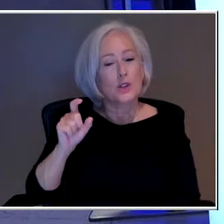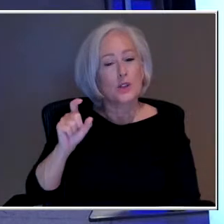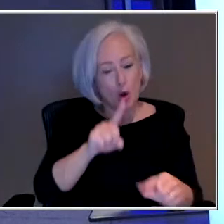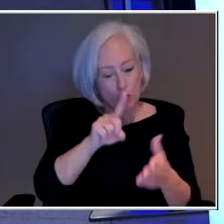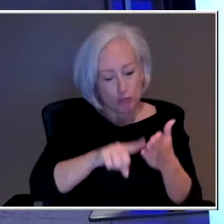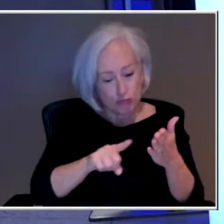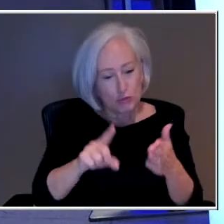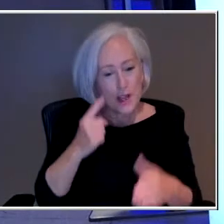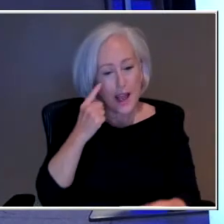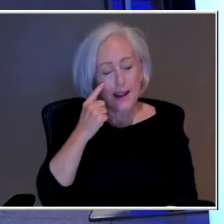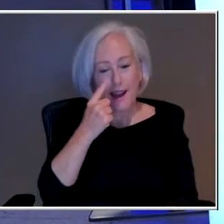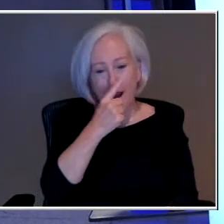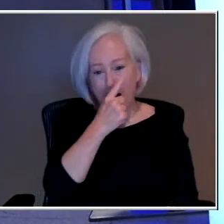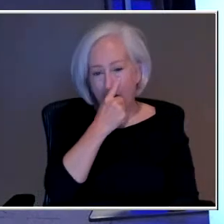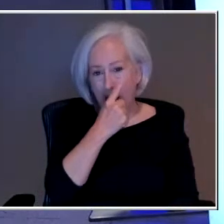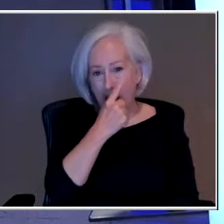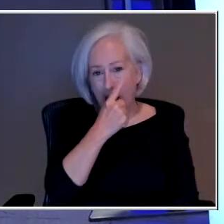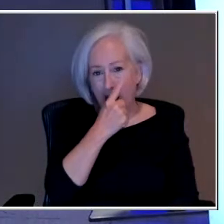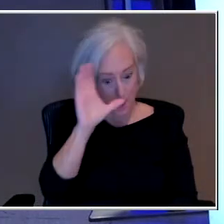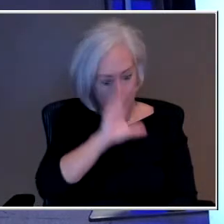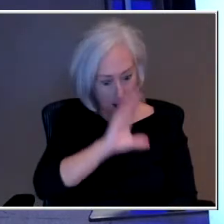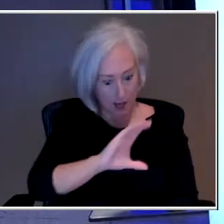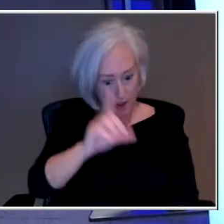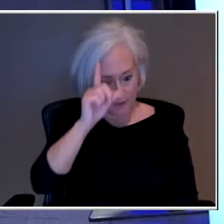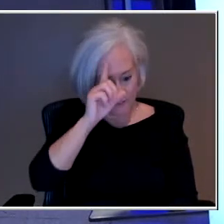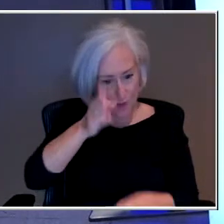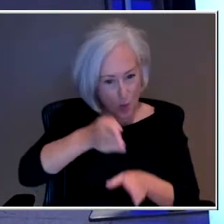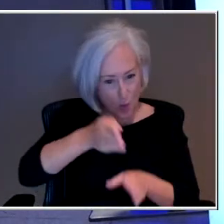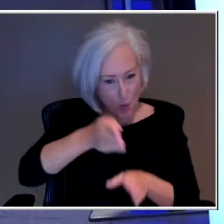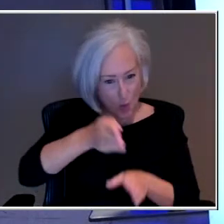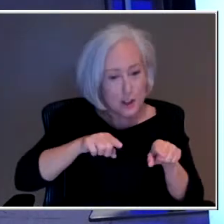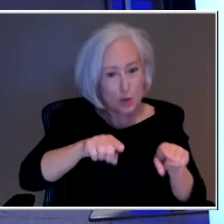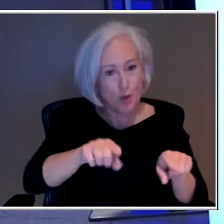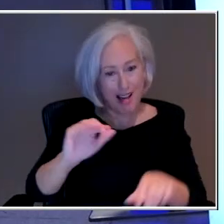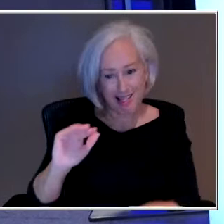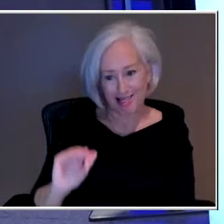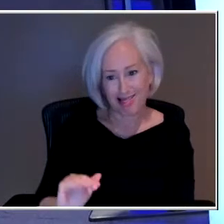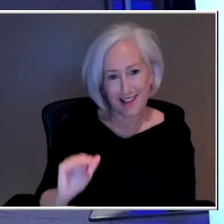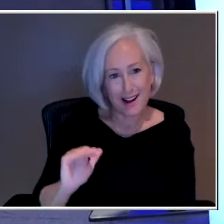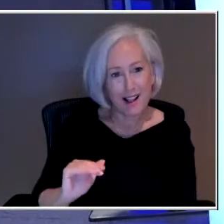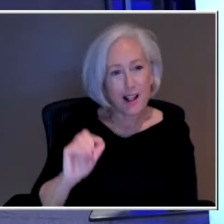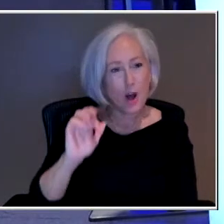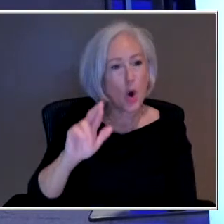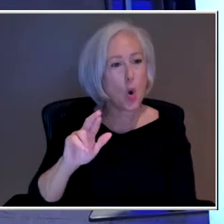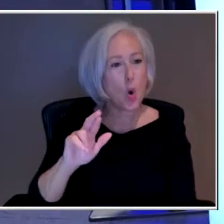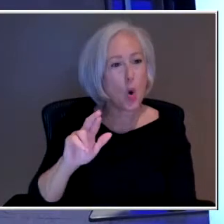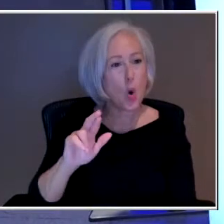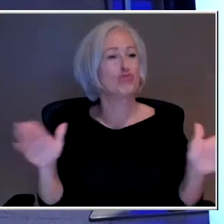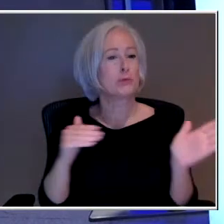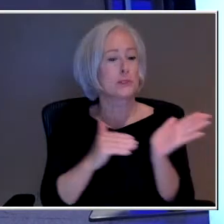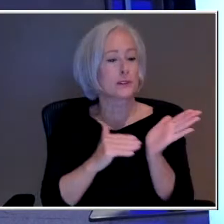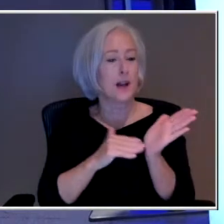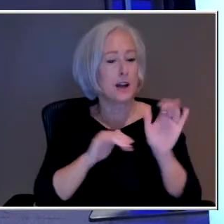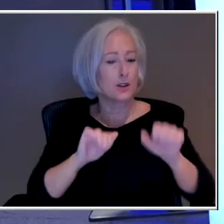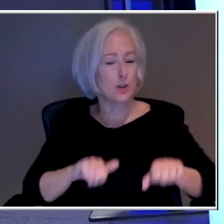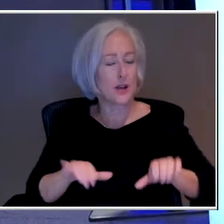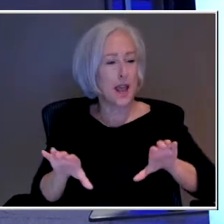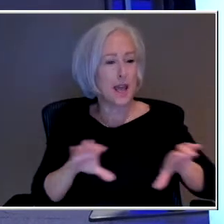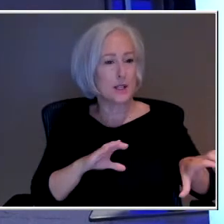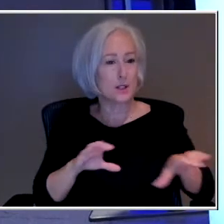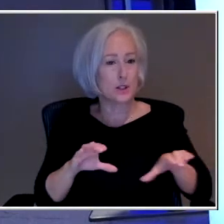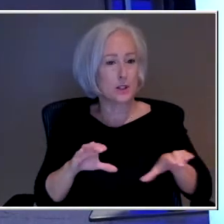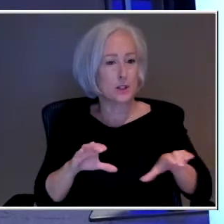out a specialist for childhood eye exams, or is it something a pediatrician can do? Because I know when I take my kids to the pediatrician